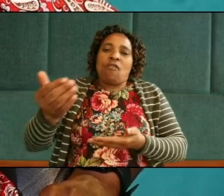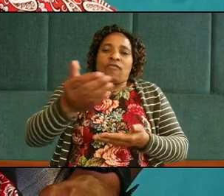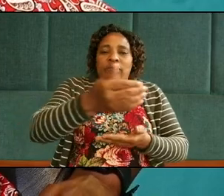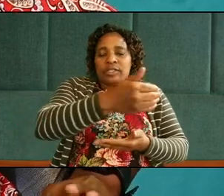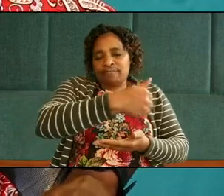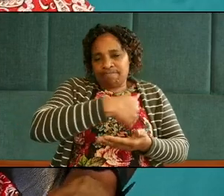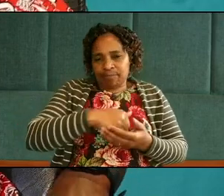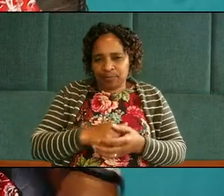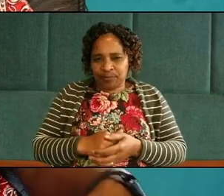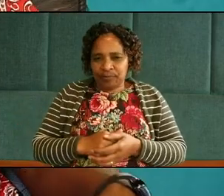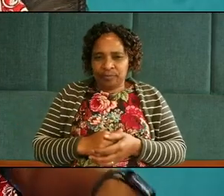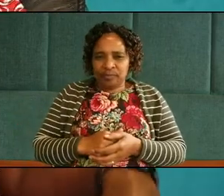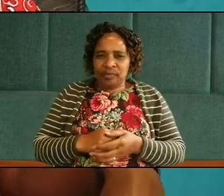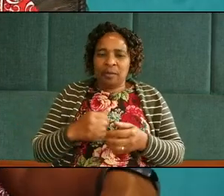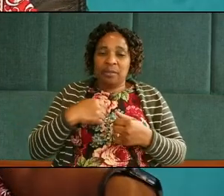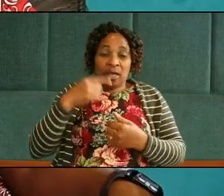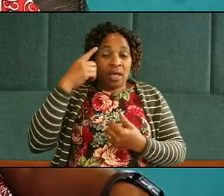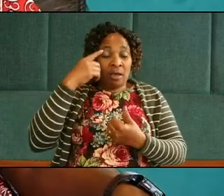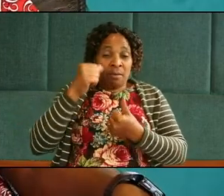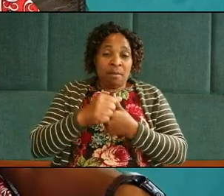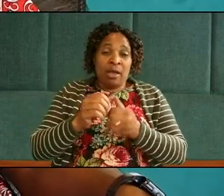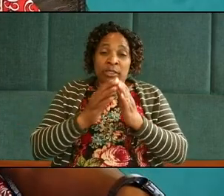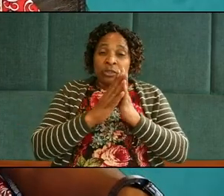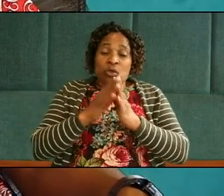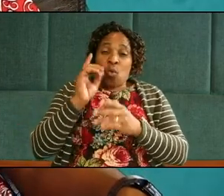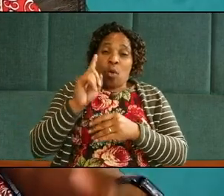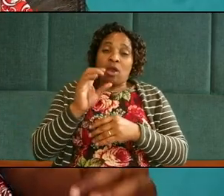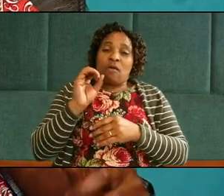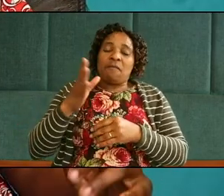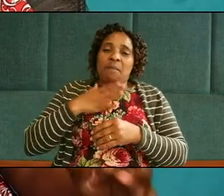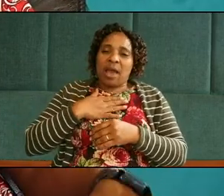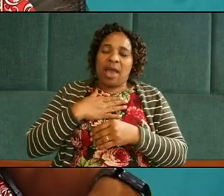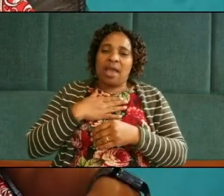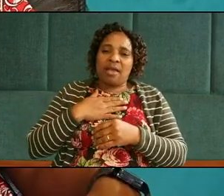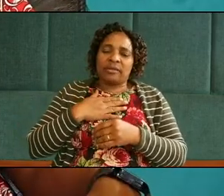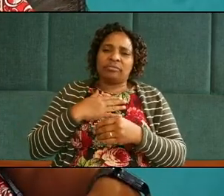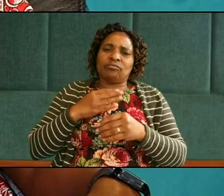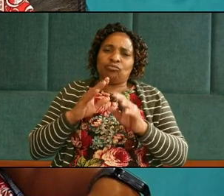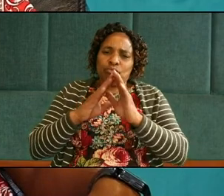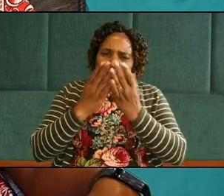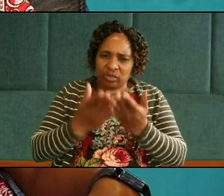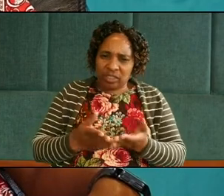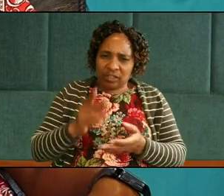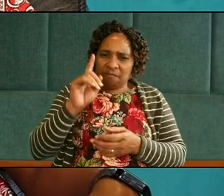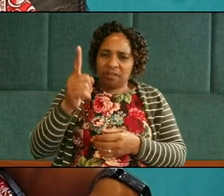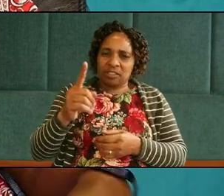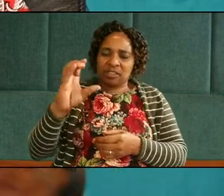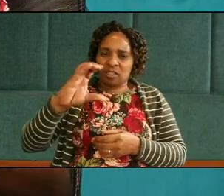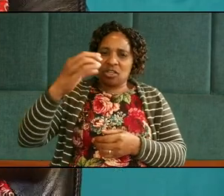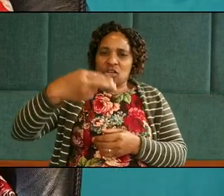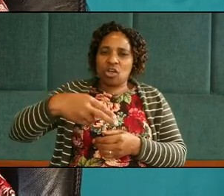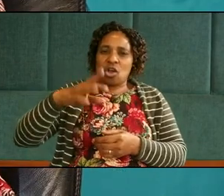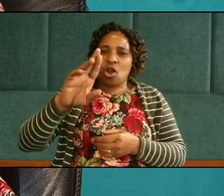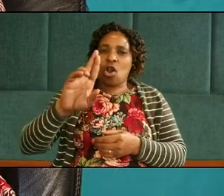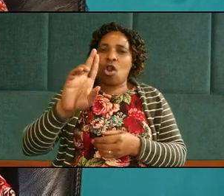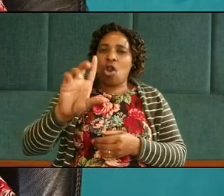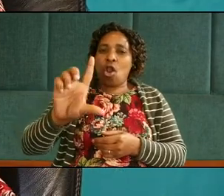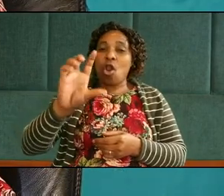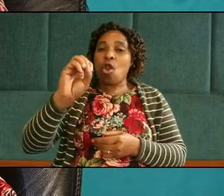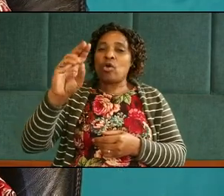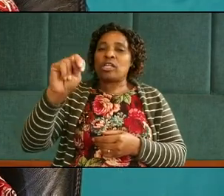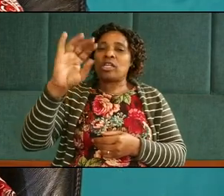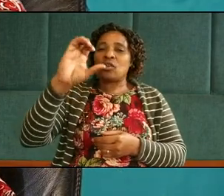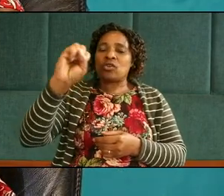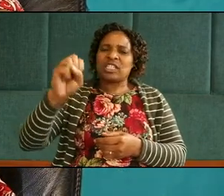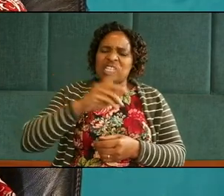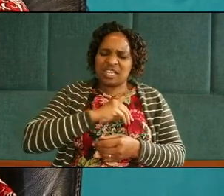free will offerings. It reminds me of a story, by the way, in one of my favorite books. That is the book of First Chronicles. And that's when David is just about to